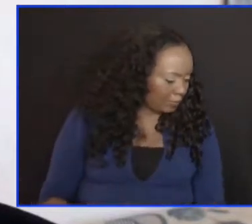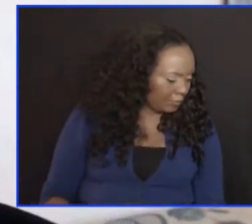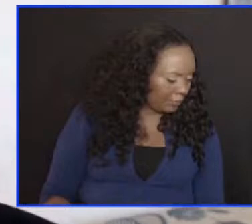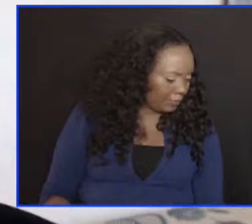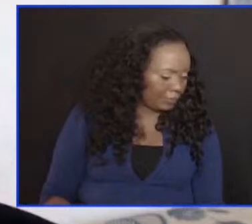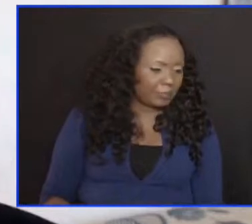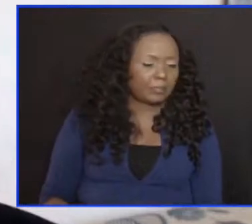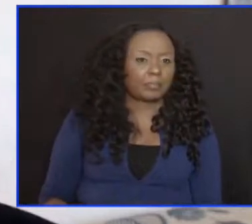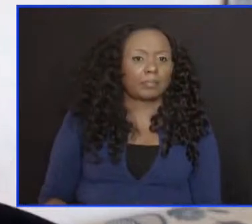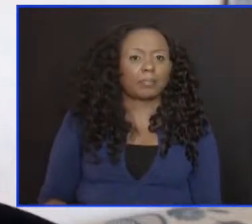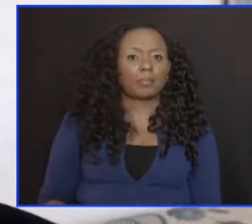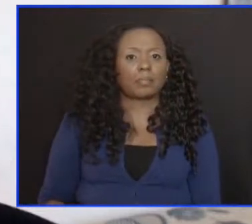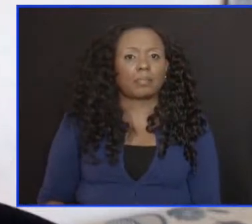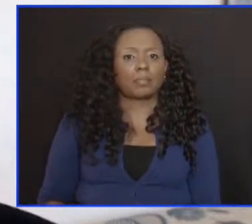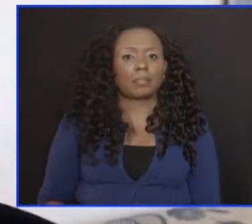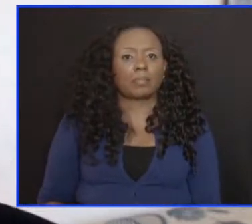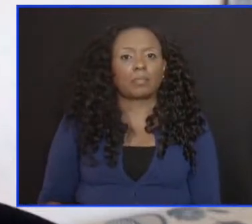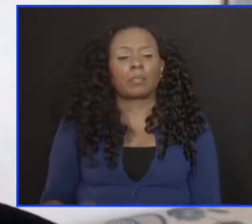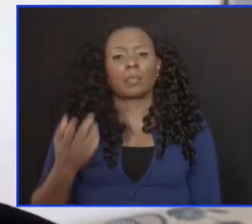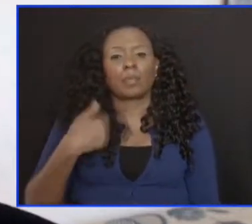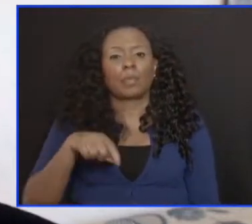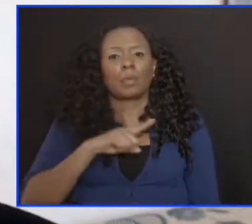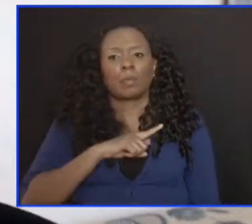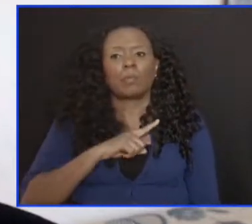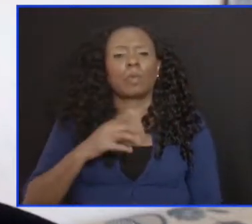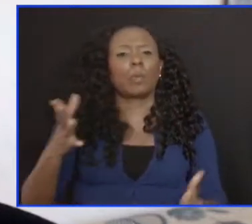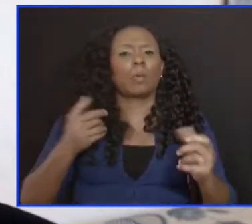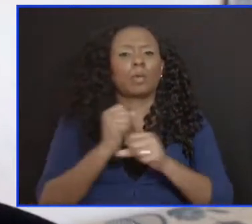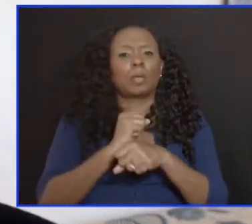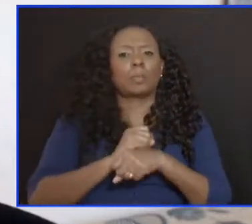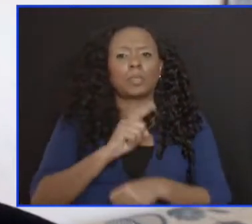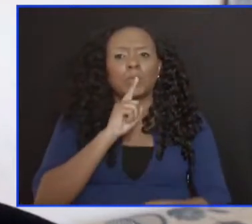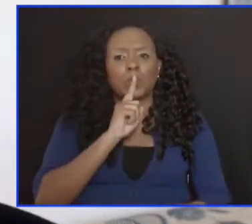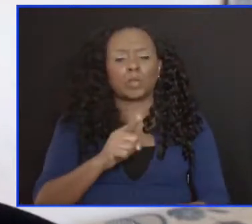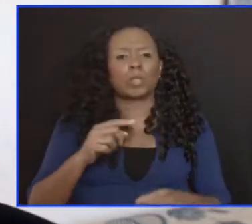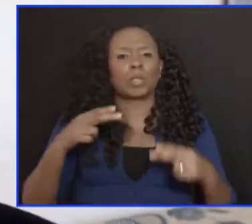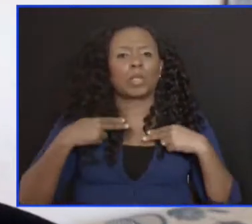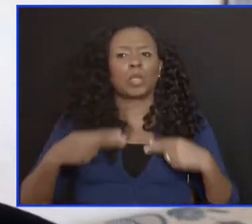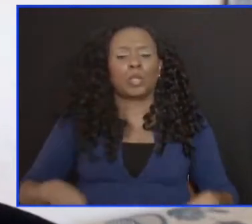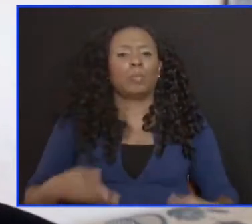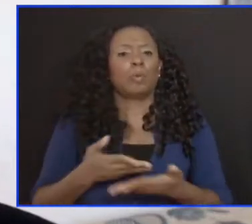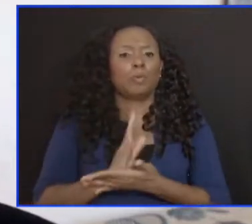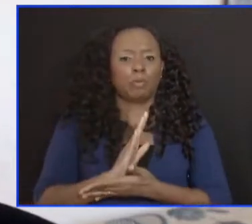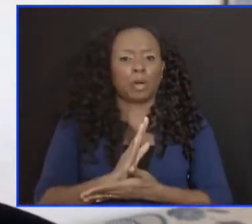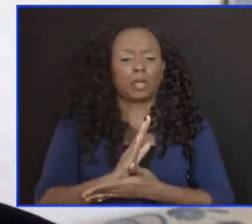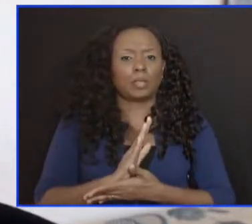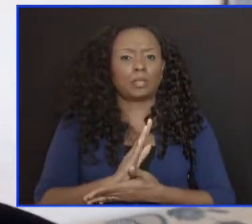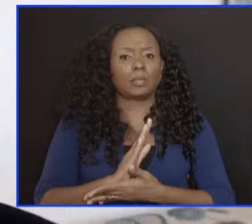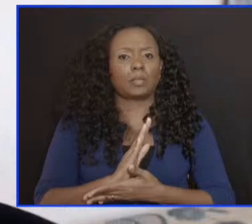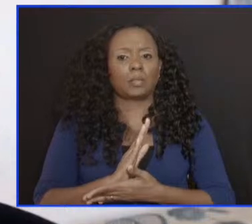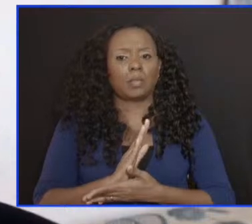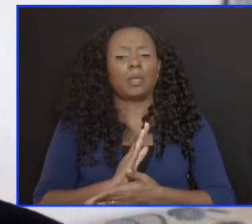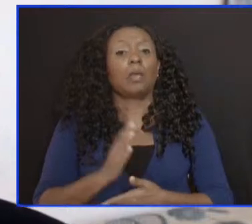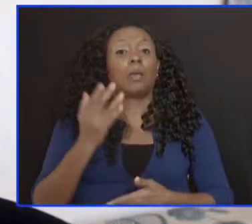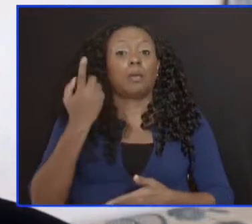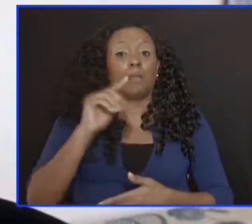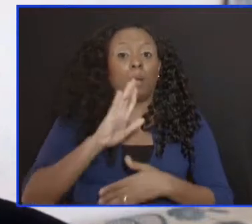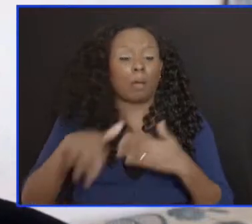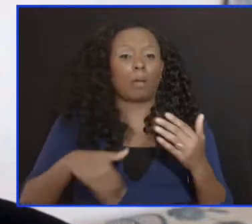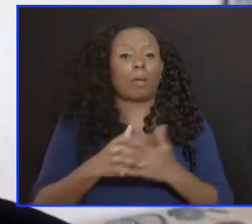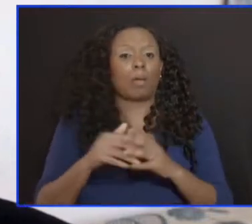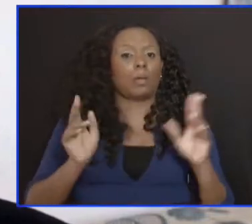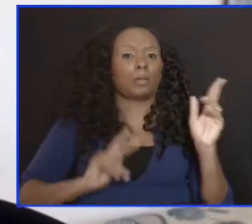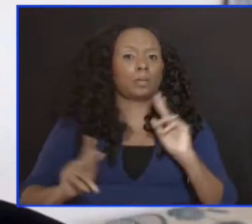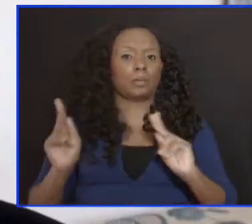period now where human rights are seen as the rights of those who are 40 years and under alone, and that it